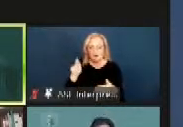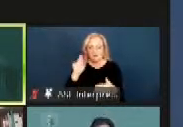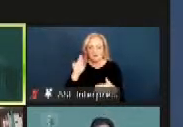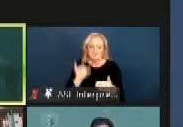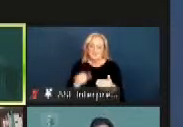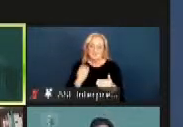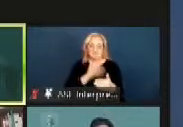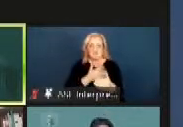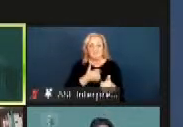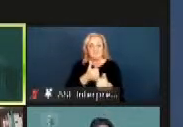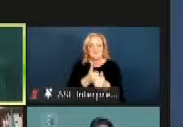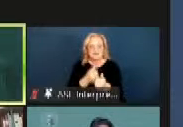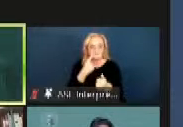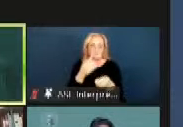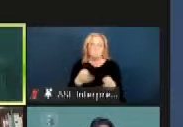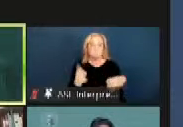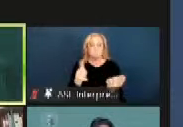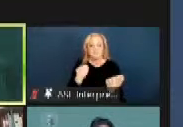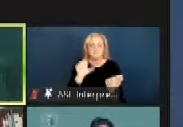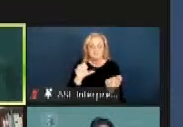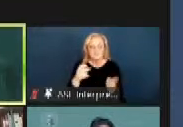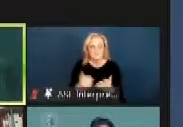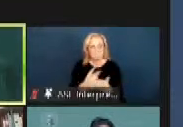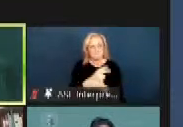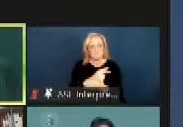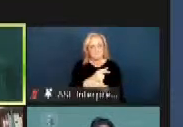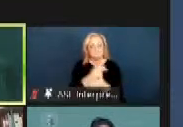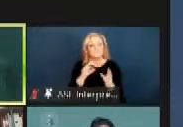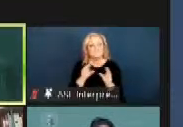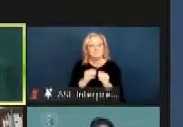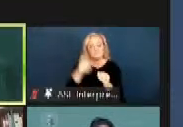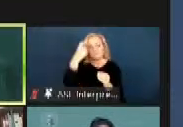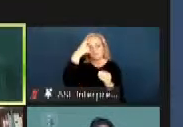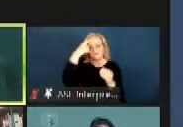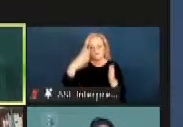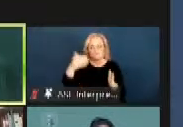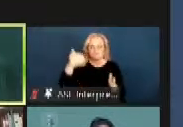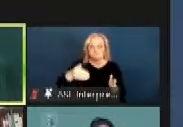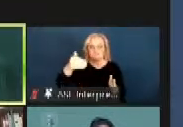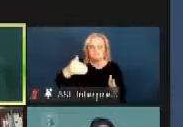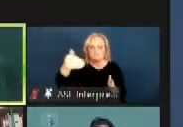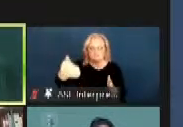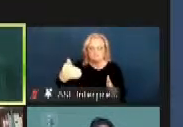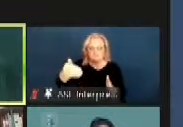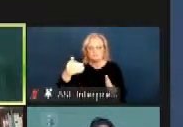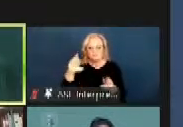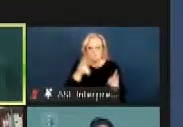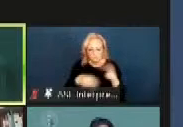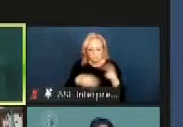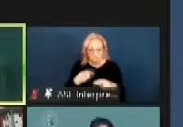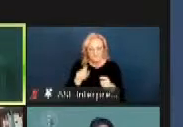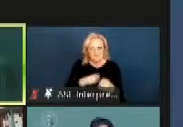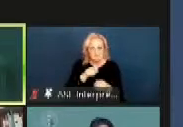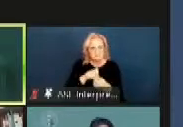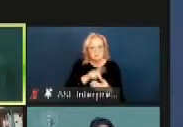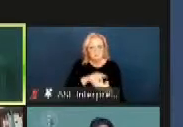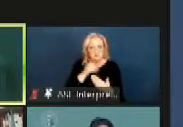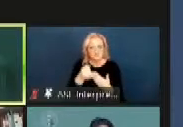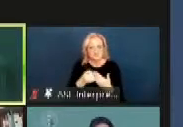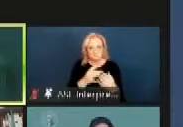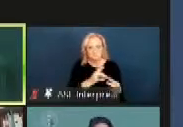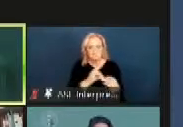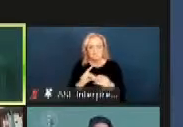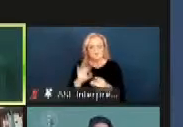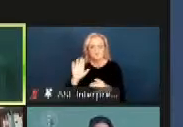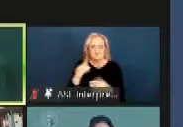reviews. We will meet with the governor regularly to share details on a specific cross-agency project tied to his priorities. It